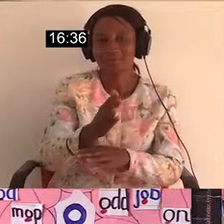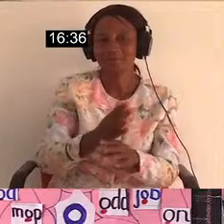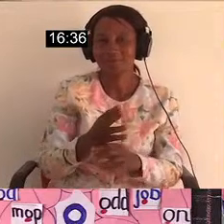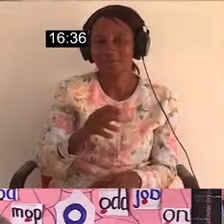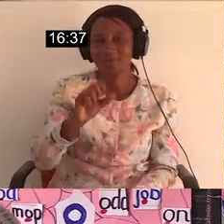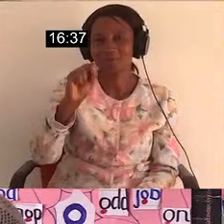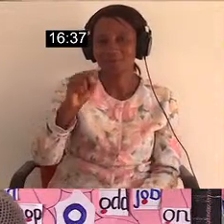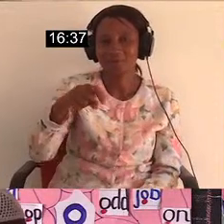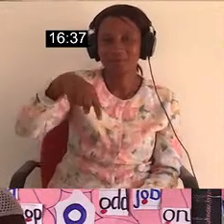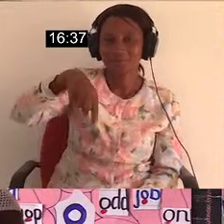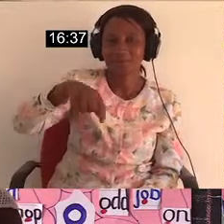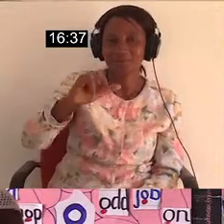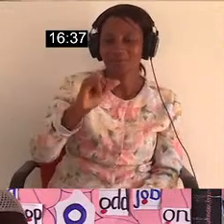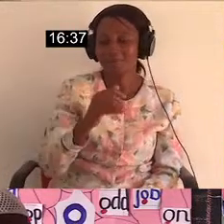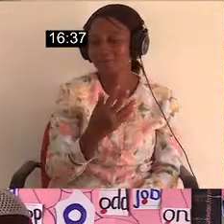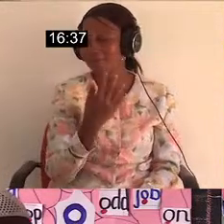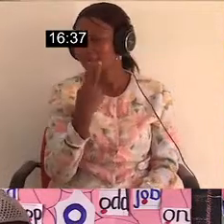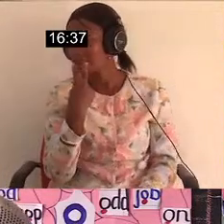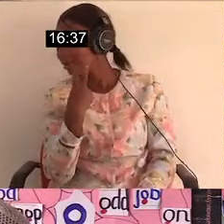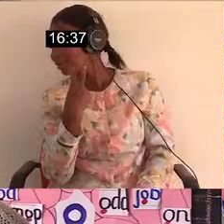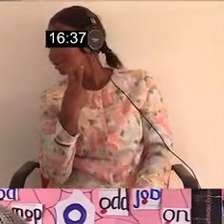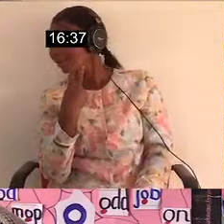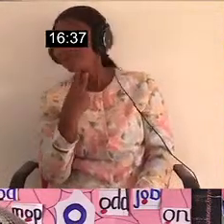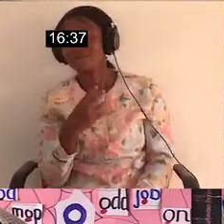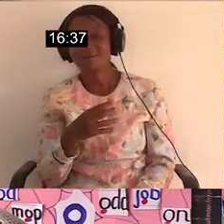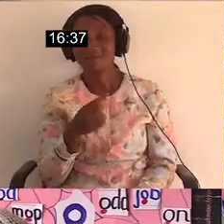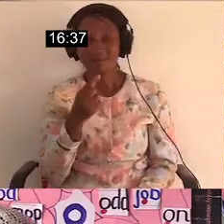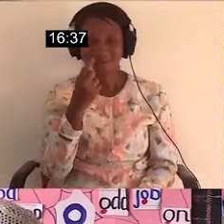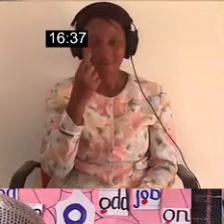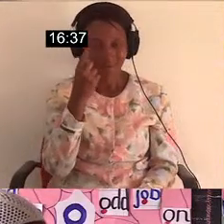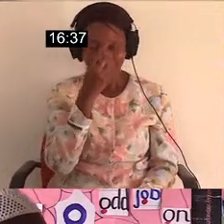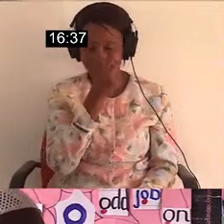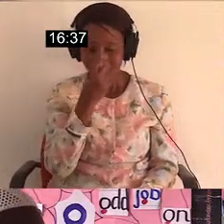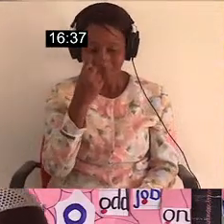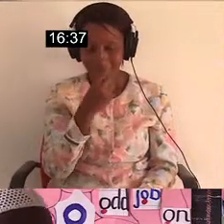spy. With the same little eyes,